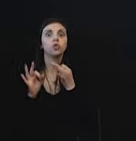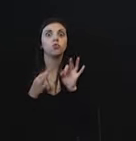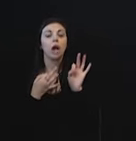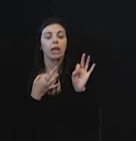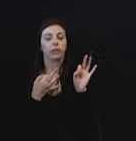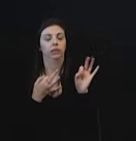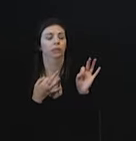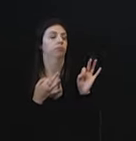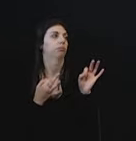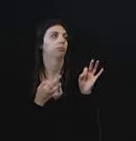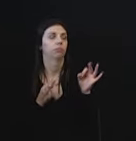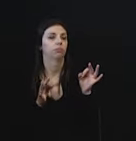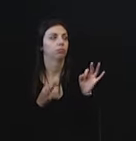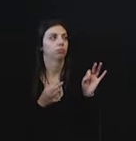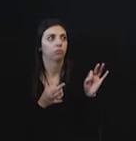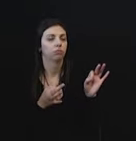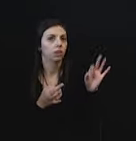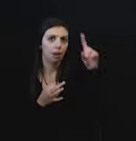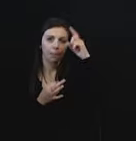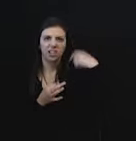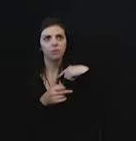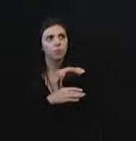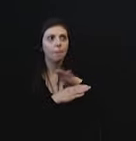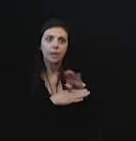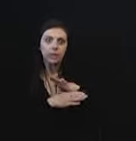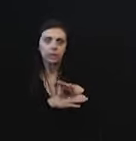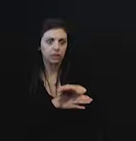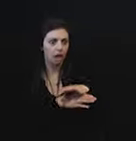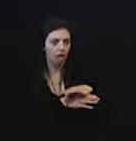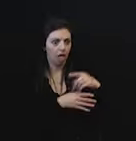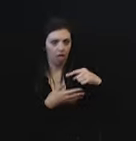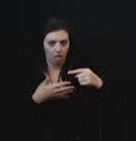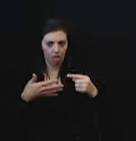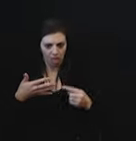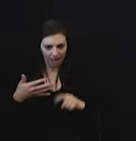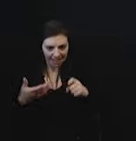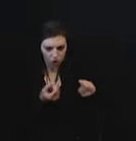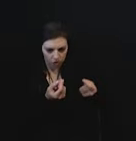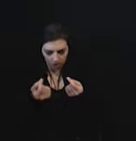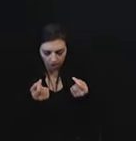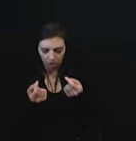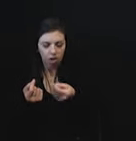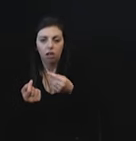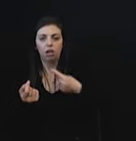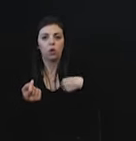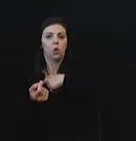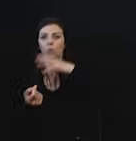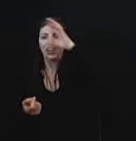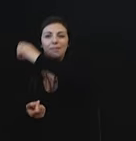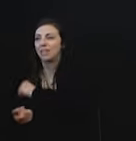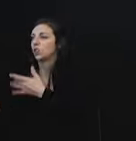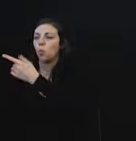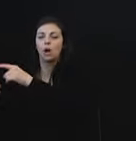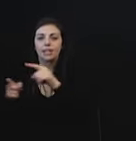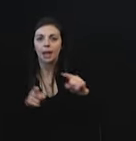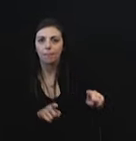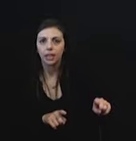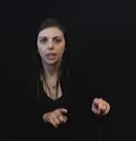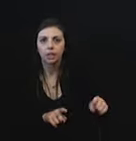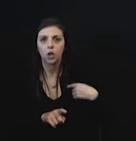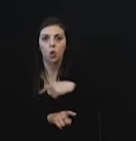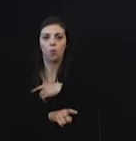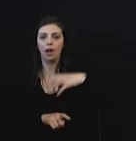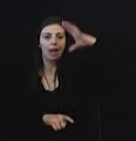we are so busy trying to get from one thing to another, we miss what is going on. We miss what is